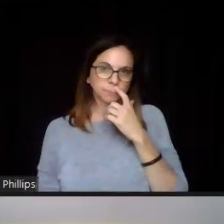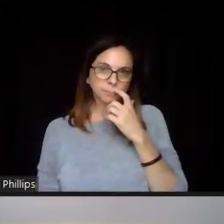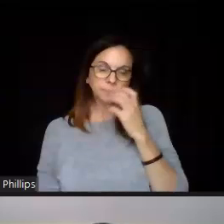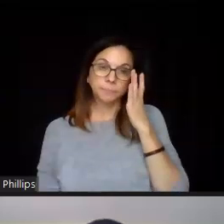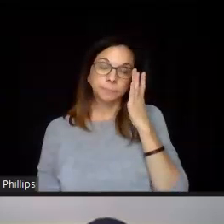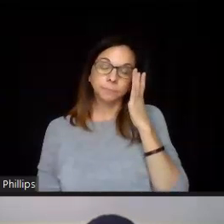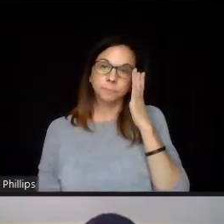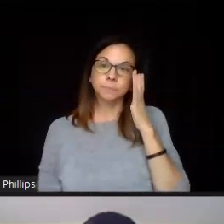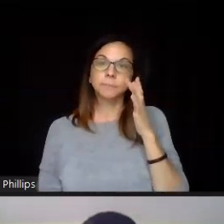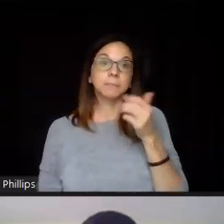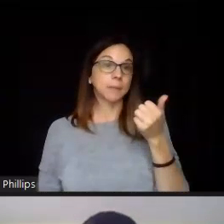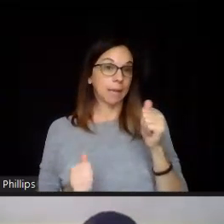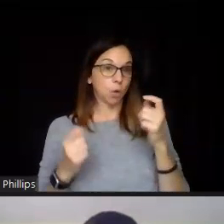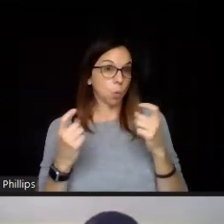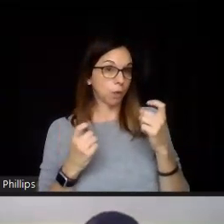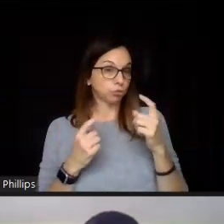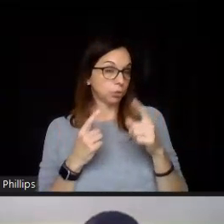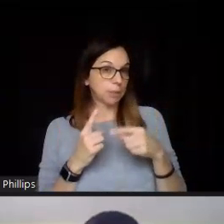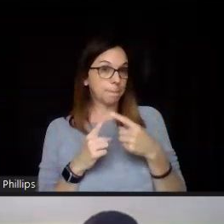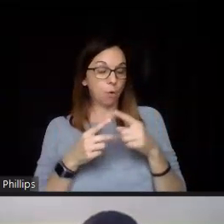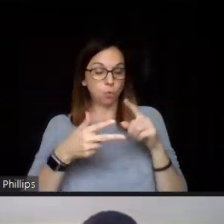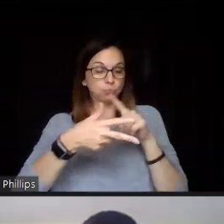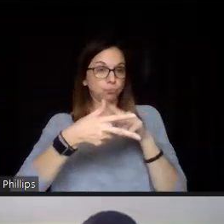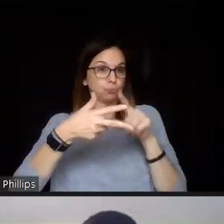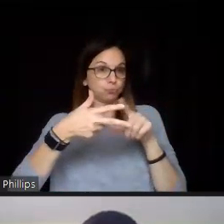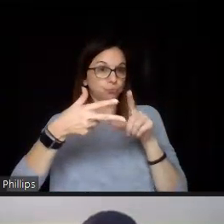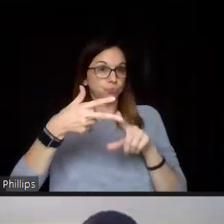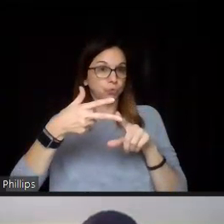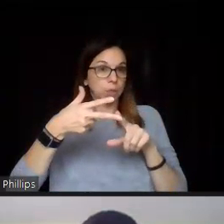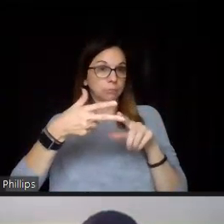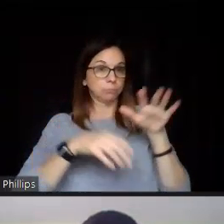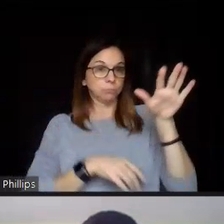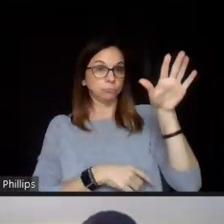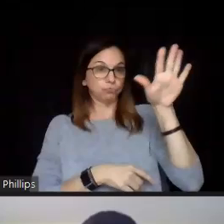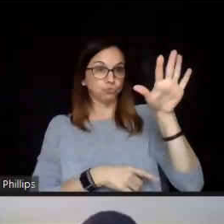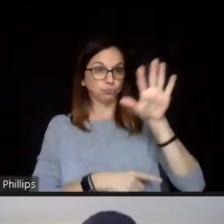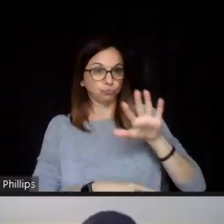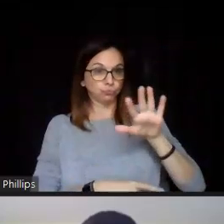Okay, so any questions about the three regions?